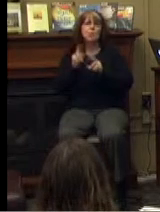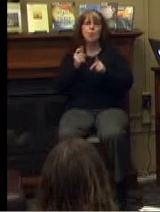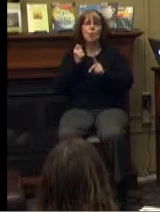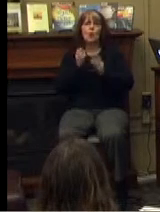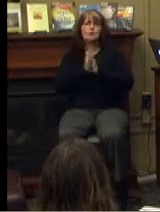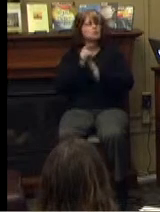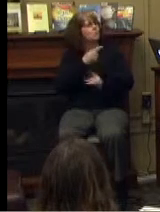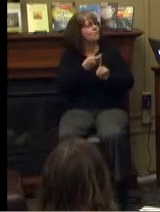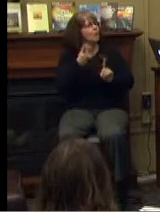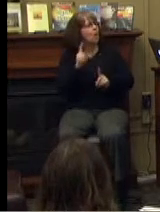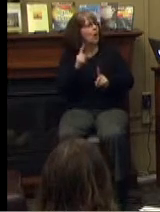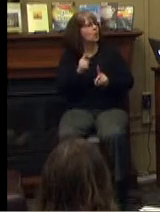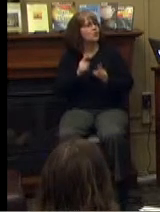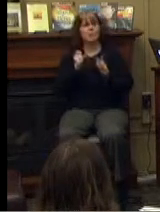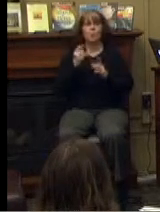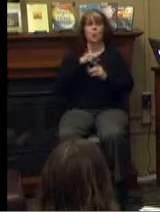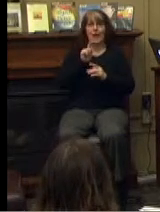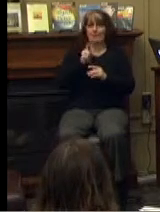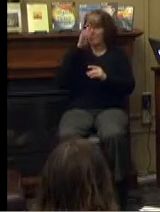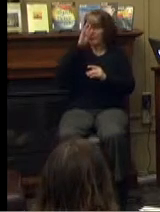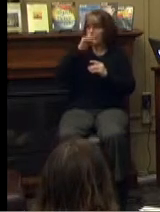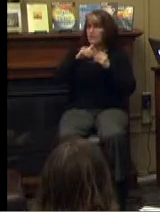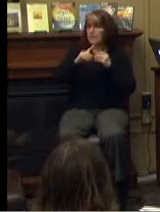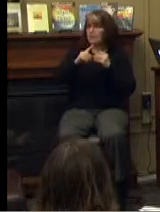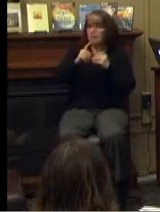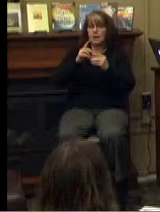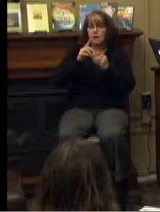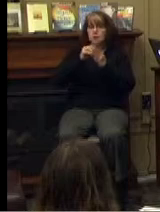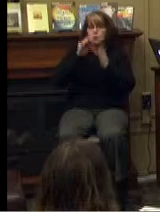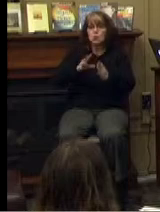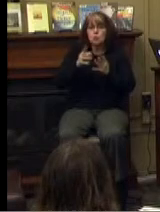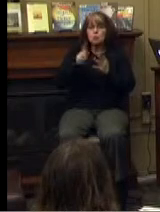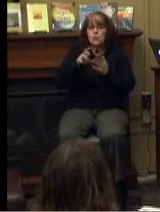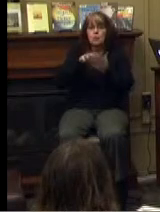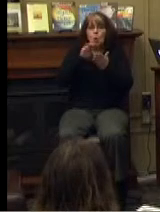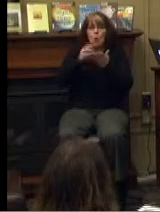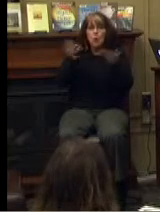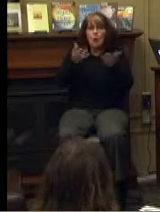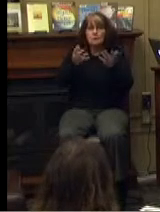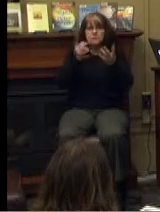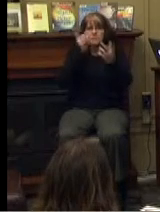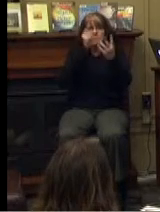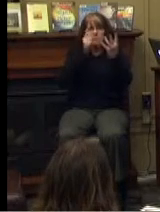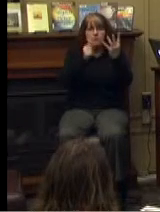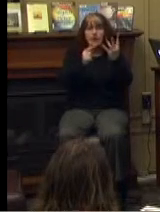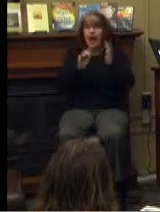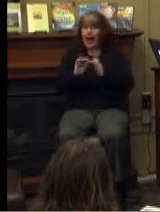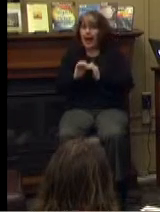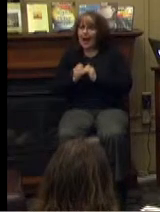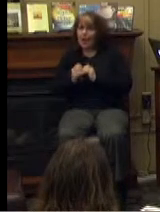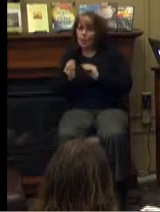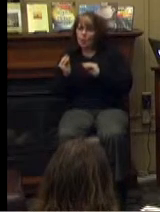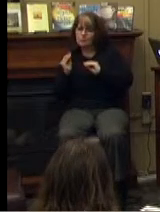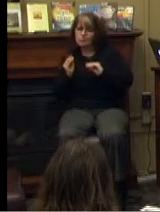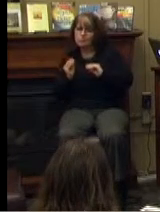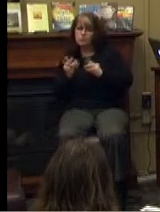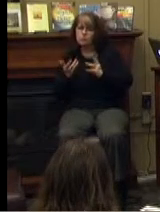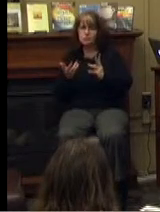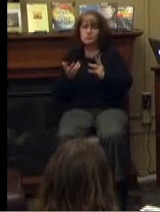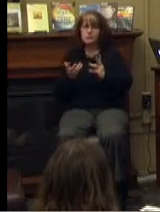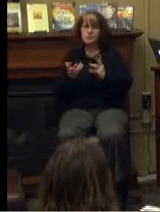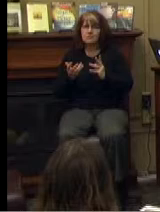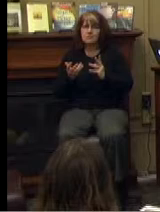we have to think about. What is it that we want them to learn? Are there different ways they can do that? How we want them to learn? Are there different ways?